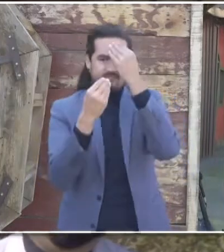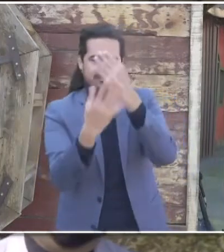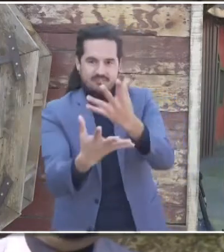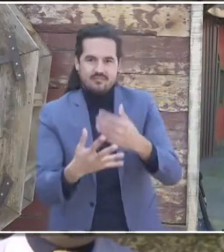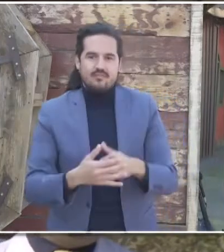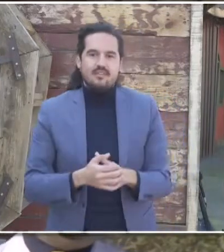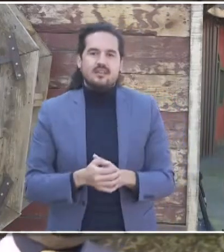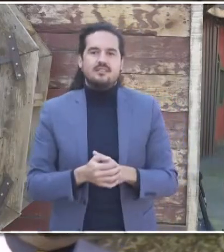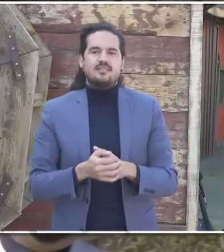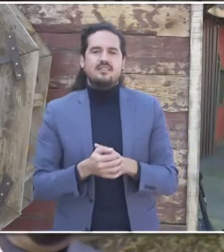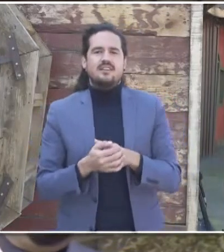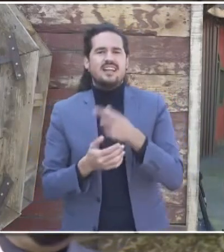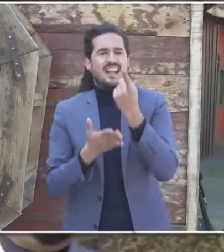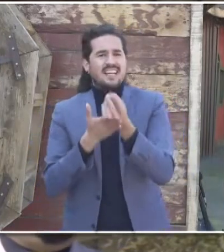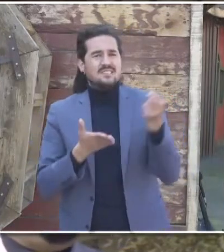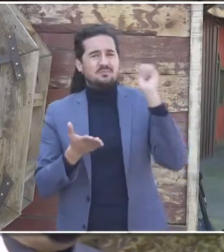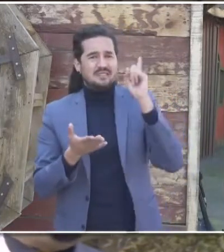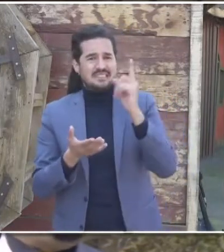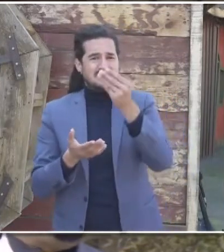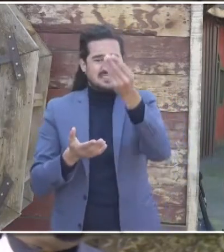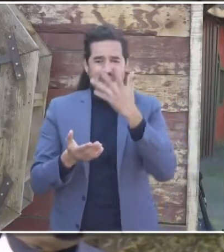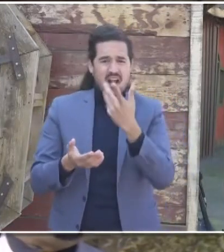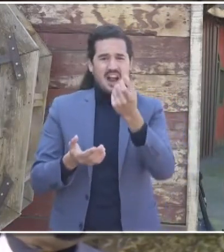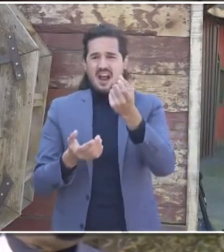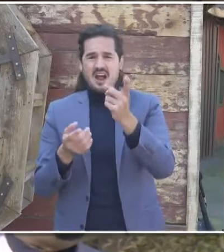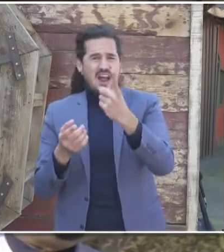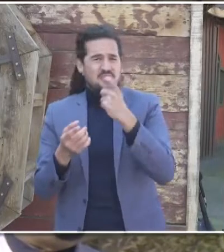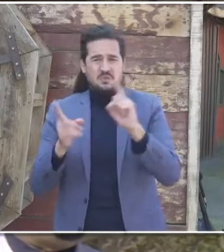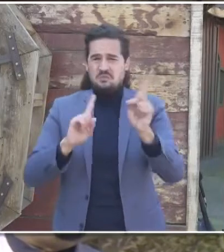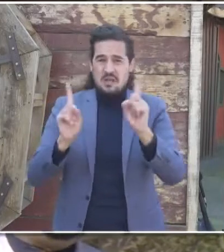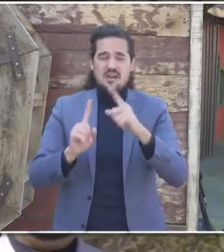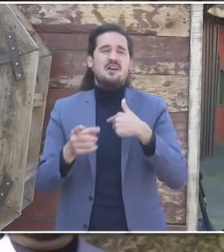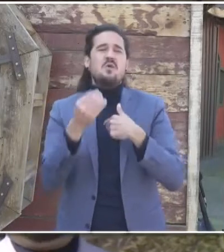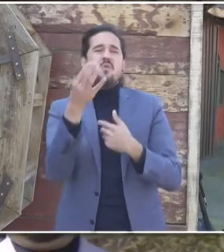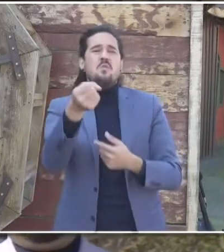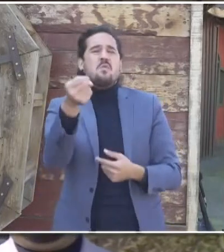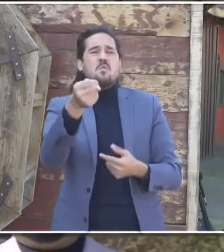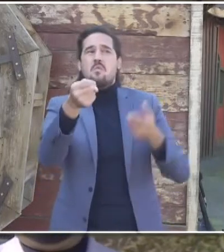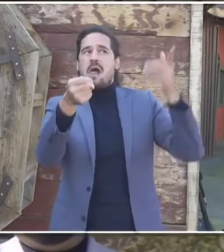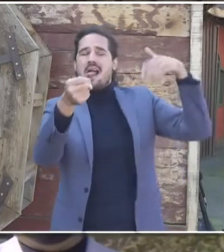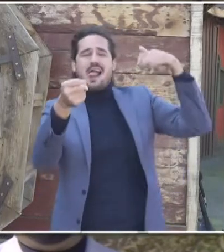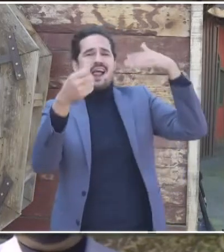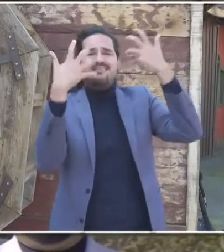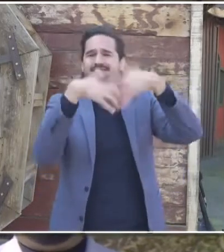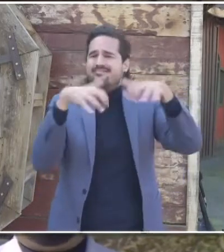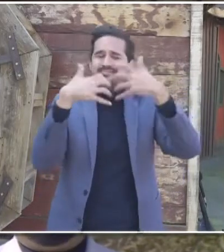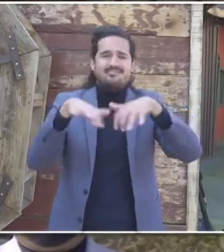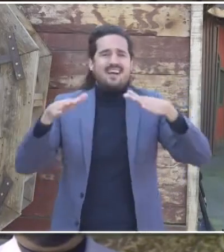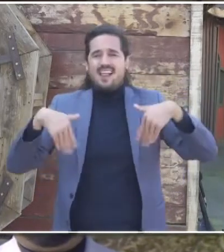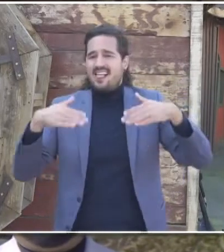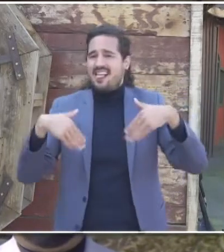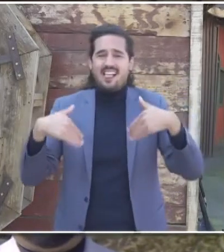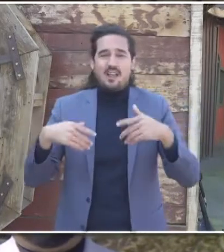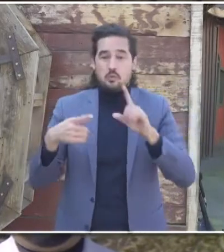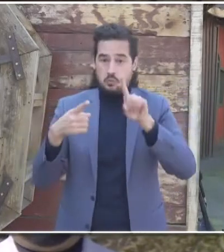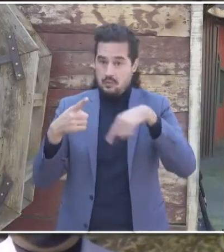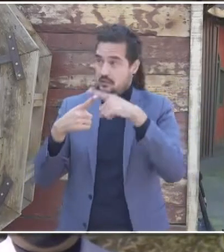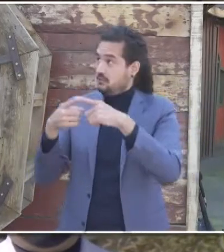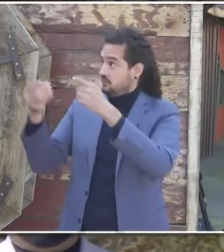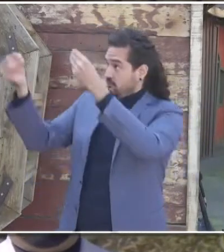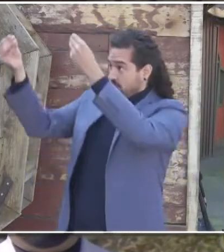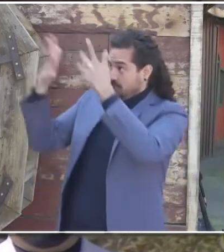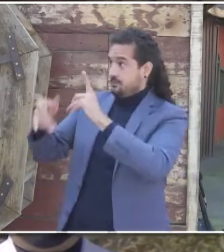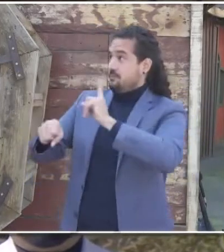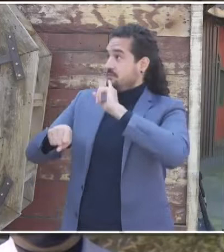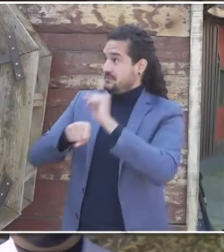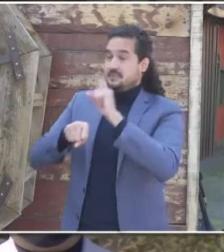have that information, we will provide it. Our commitment, our resolve to provide you that support is